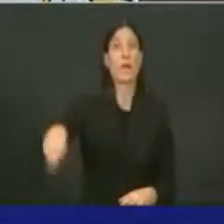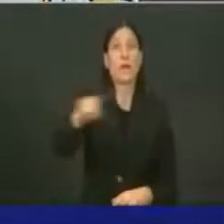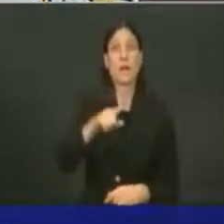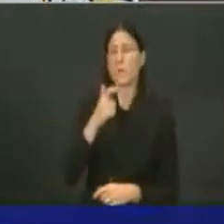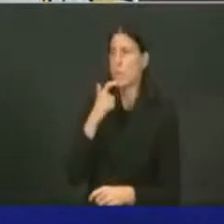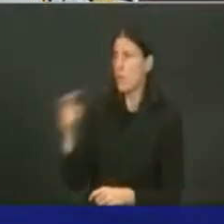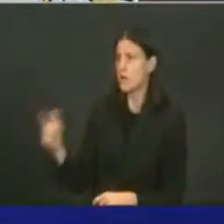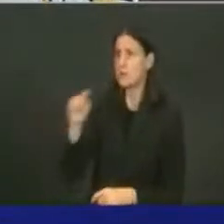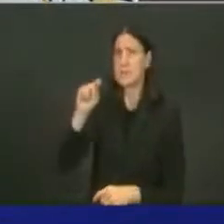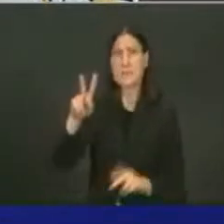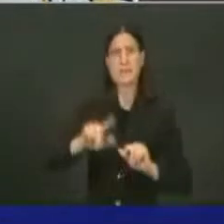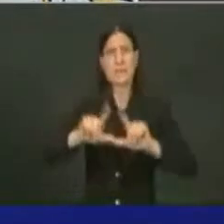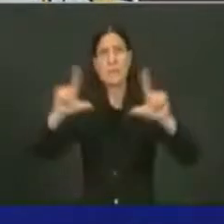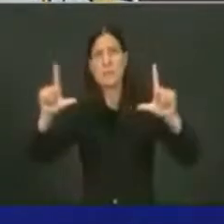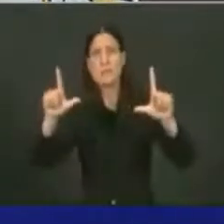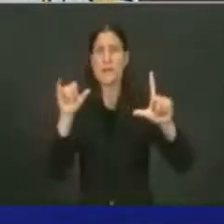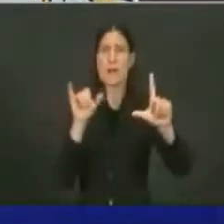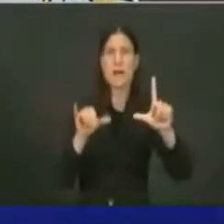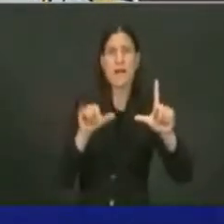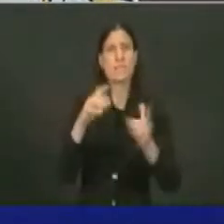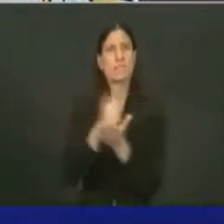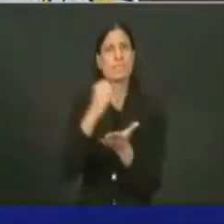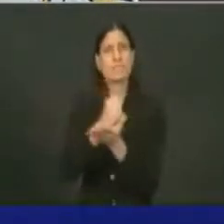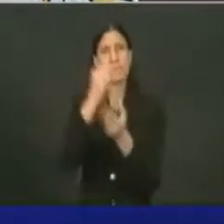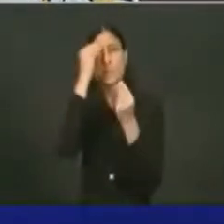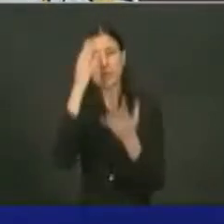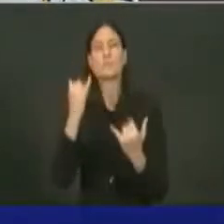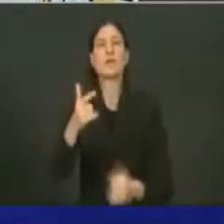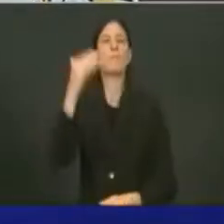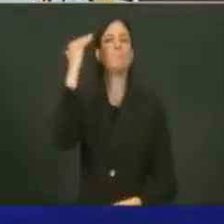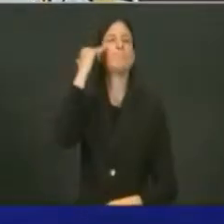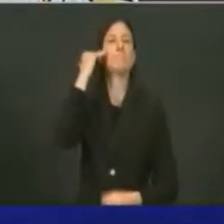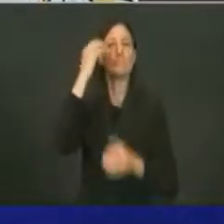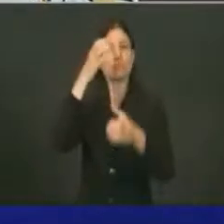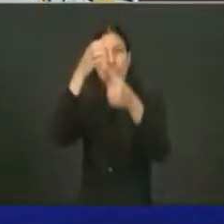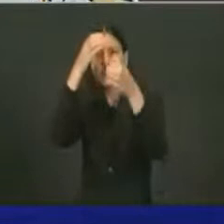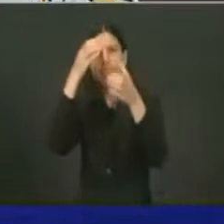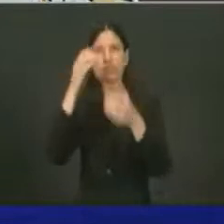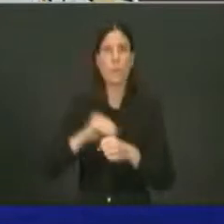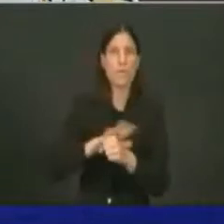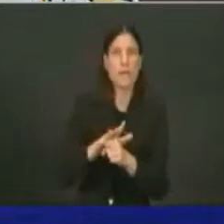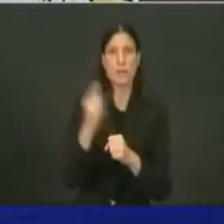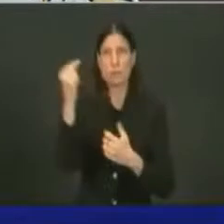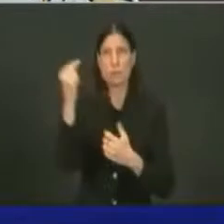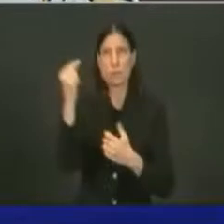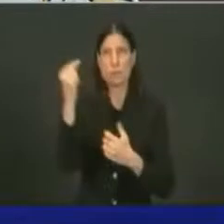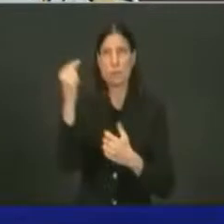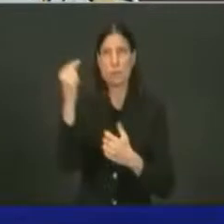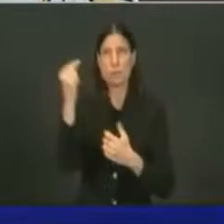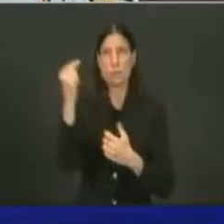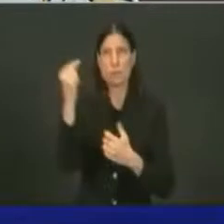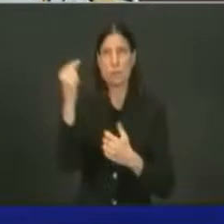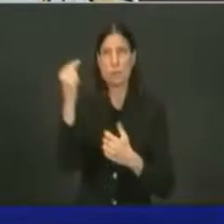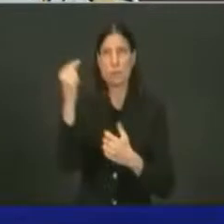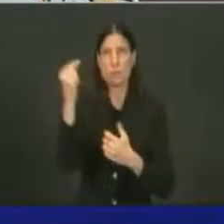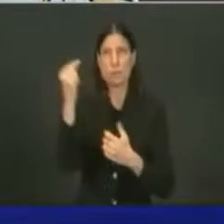has been a big part of the reason we have been able to be effective in fighting